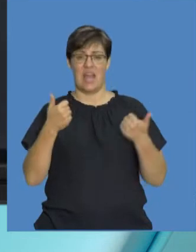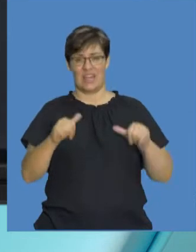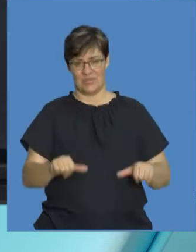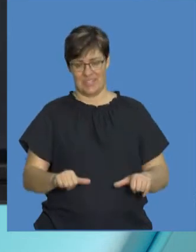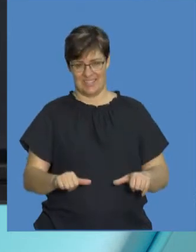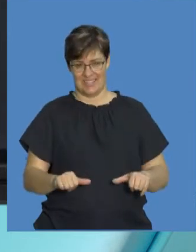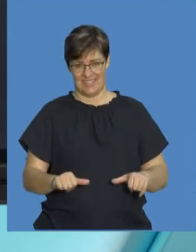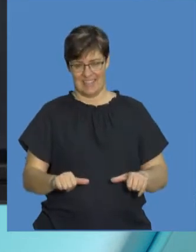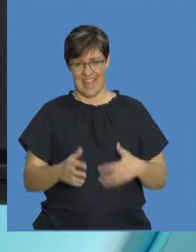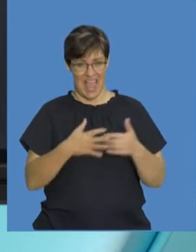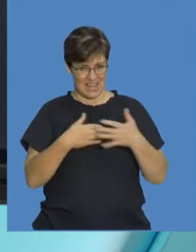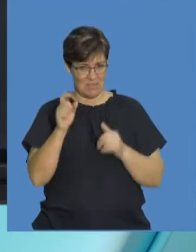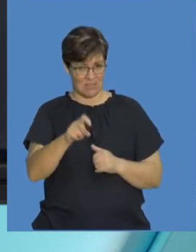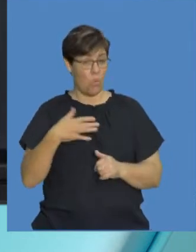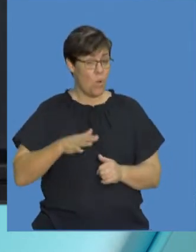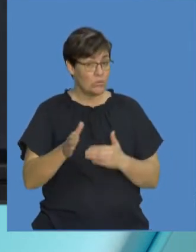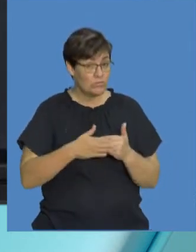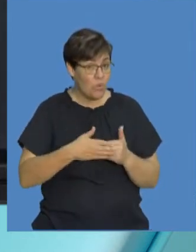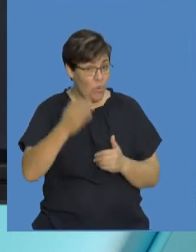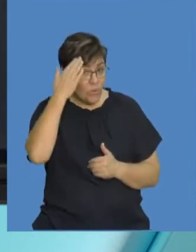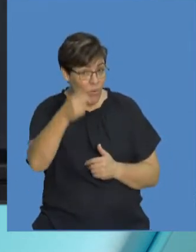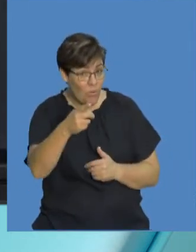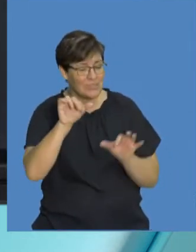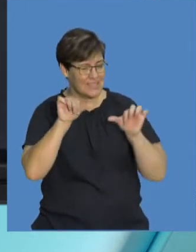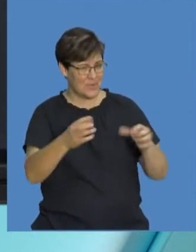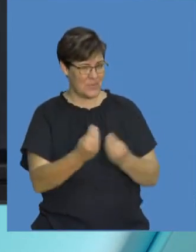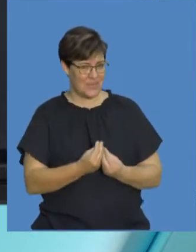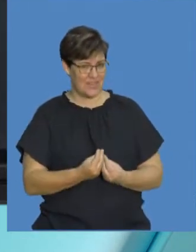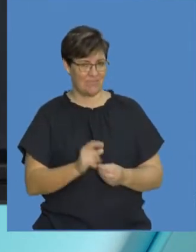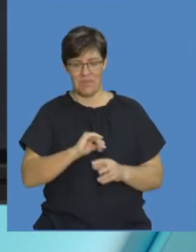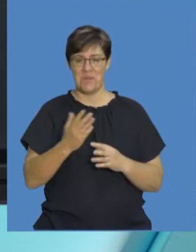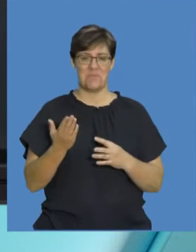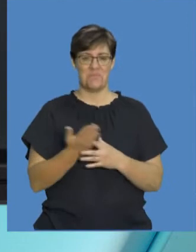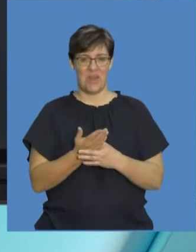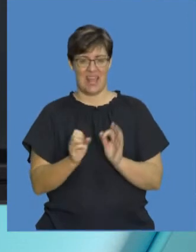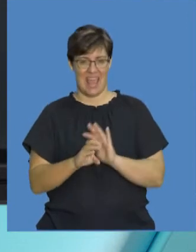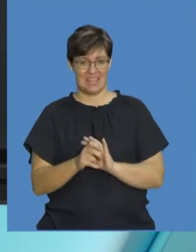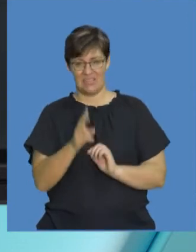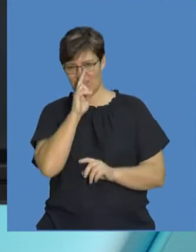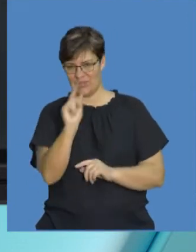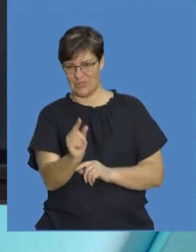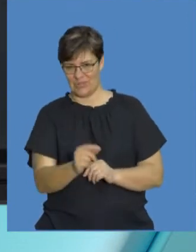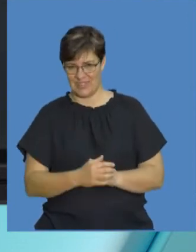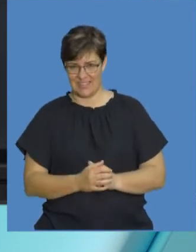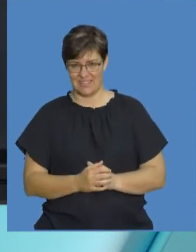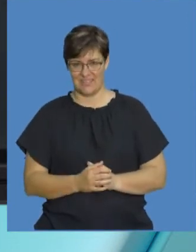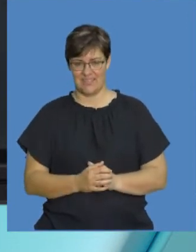more ledger accounts that we have to deal with, and if you want to know more, you have to stay with us. We'll take a quick